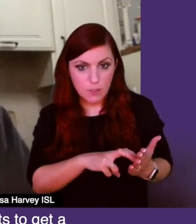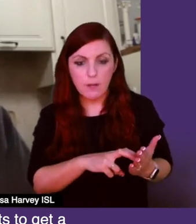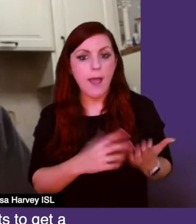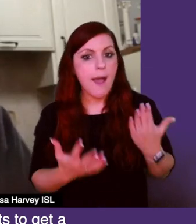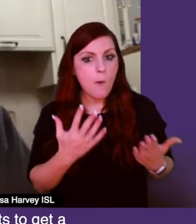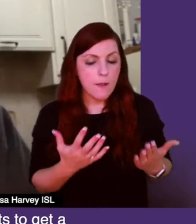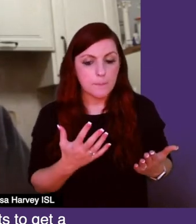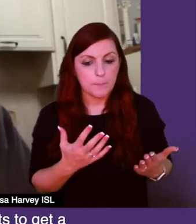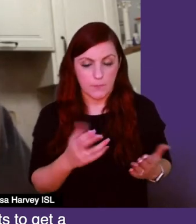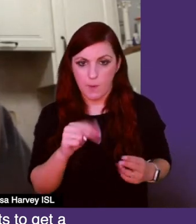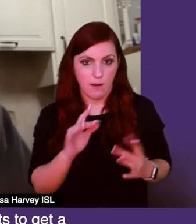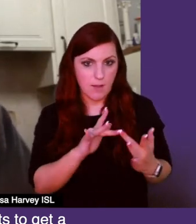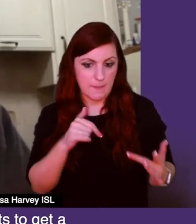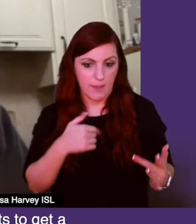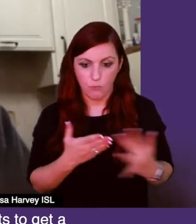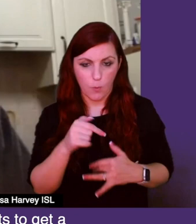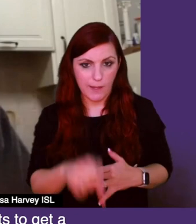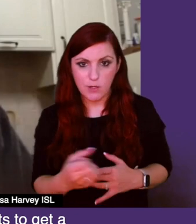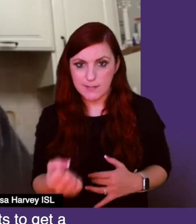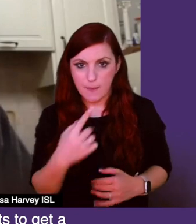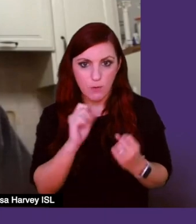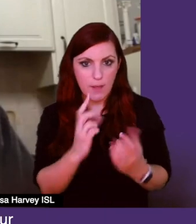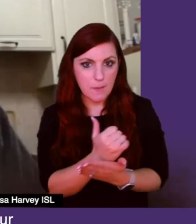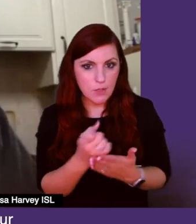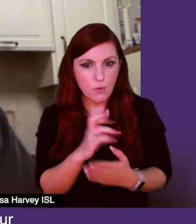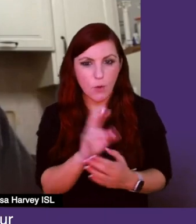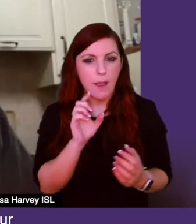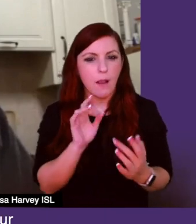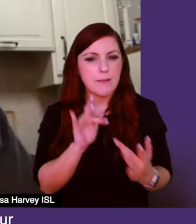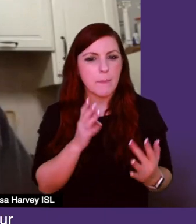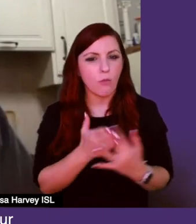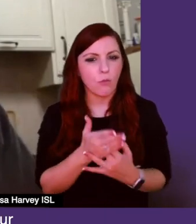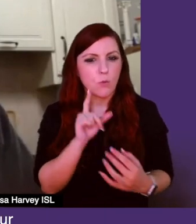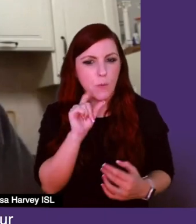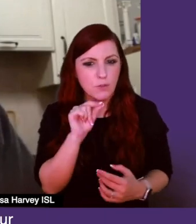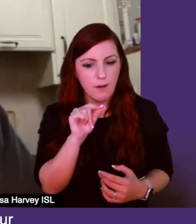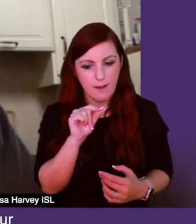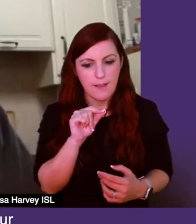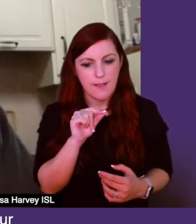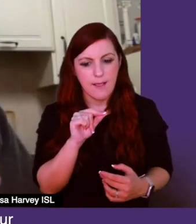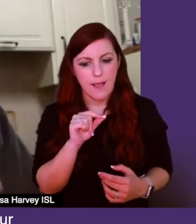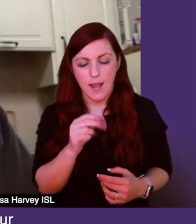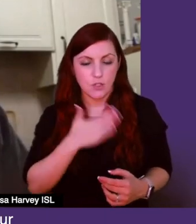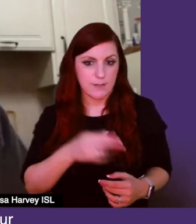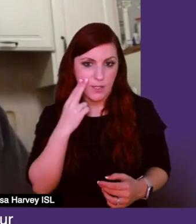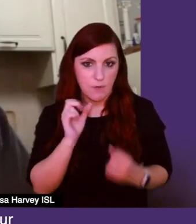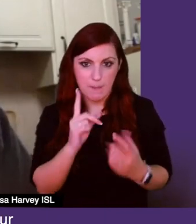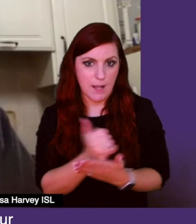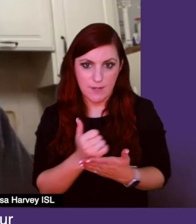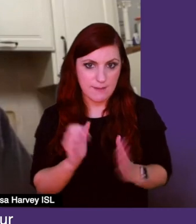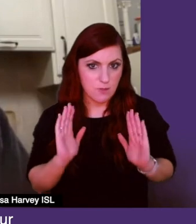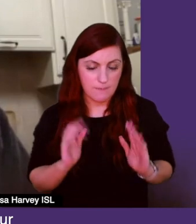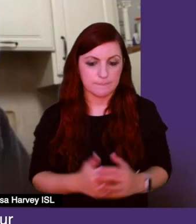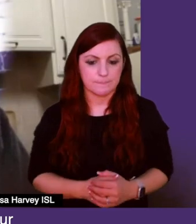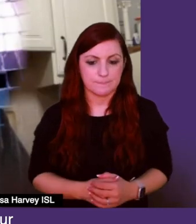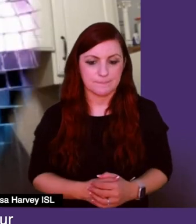you can contact me here, give me your email address, or you can contact me on Twitter. And all I need is your email address, and then you have a lifelong